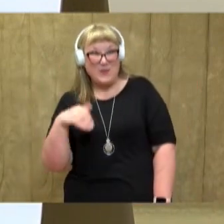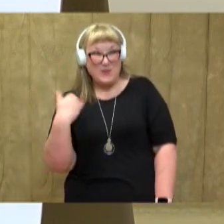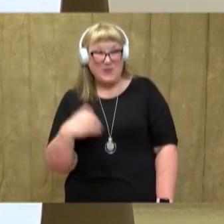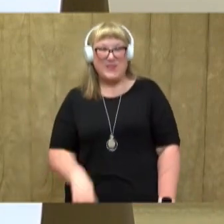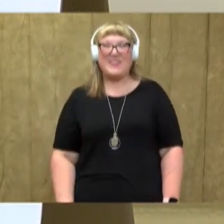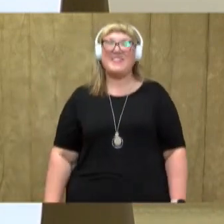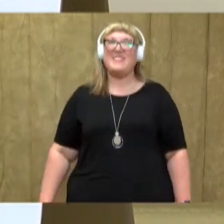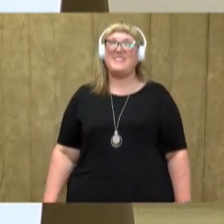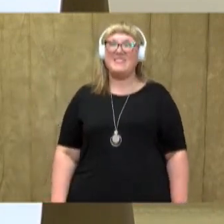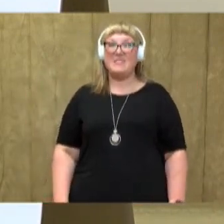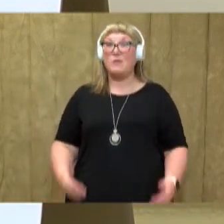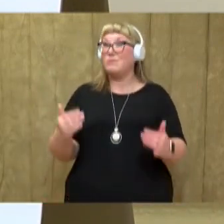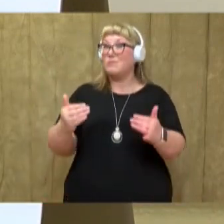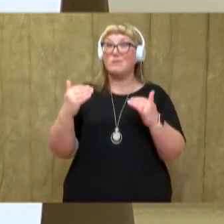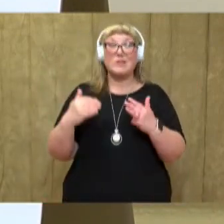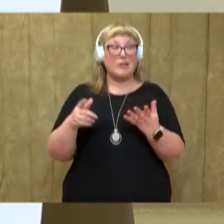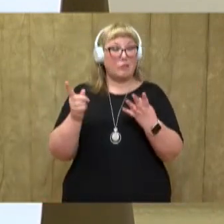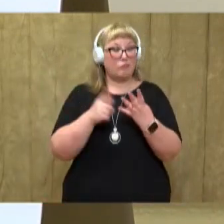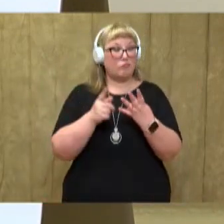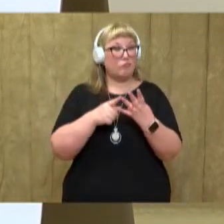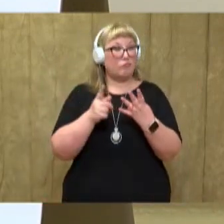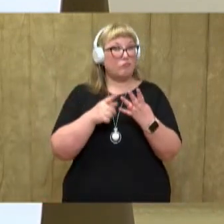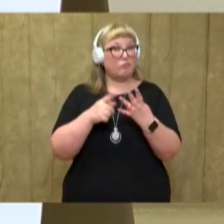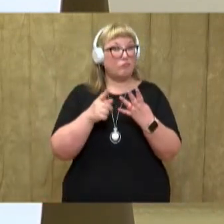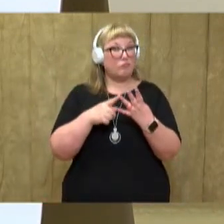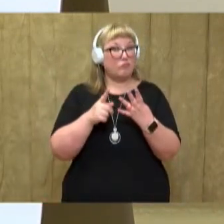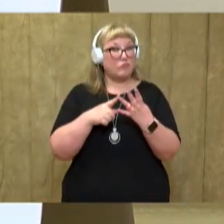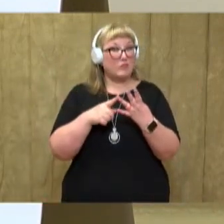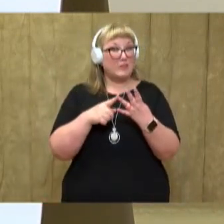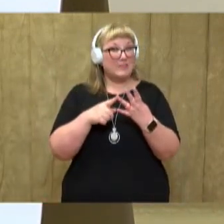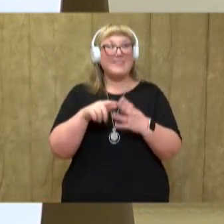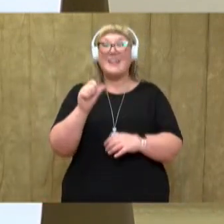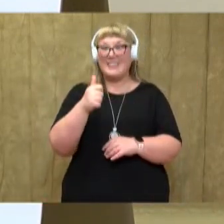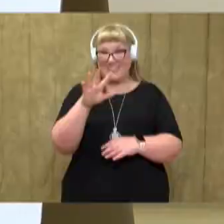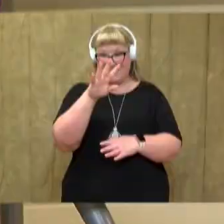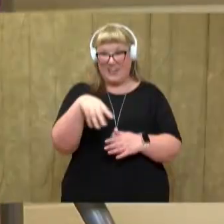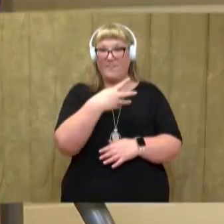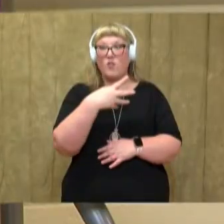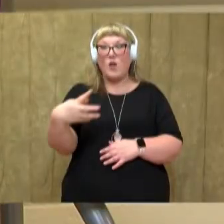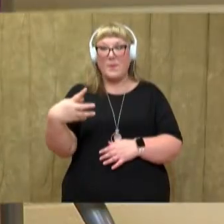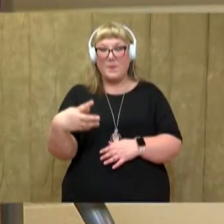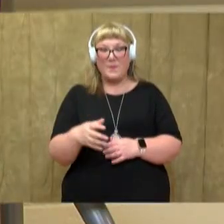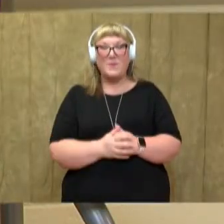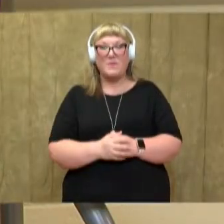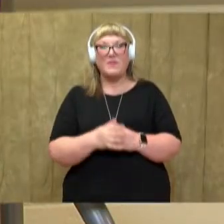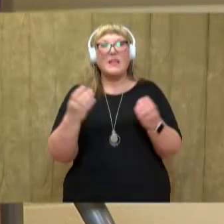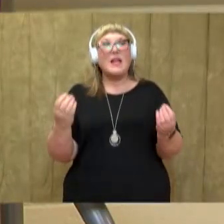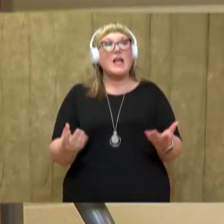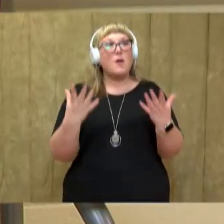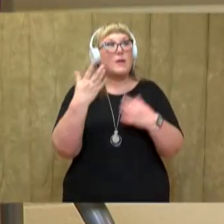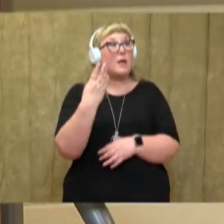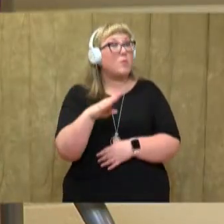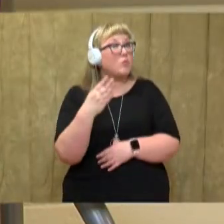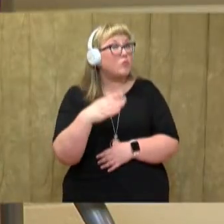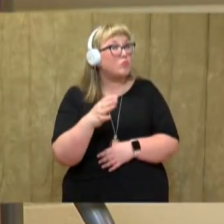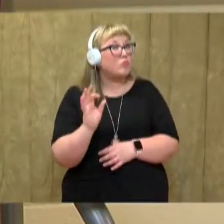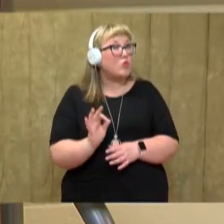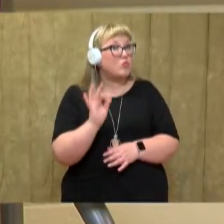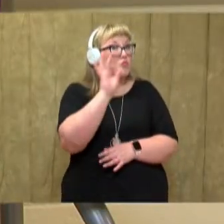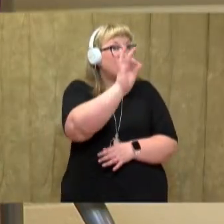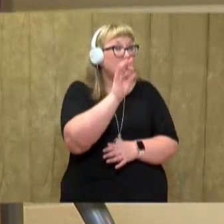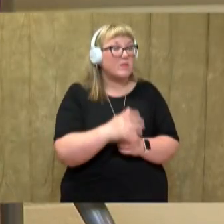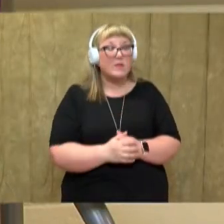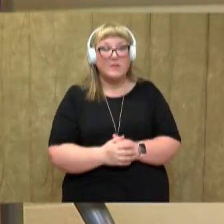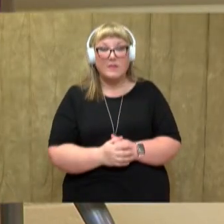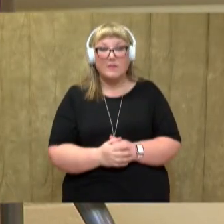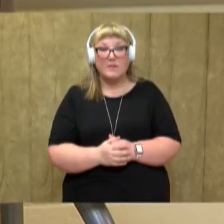job. What's our next strategy? Our 10 frame. Good job. So how many blue dots do we need in our 10